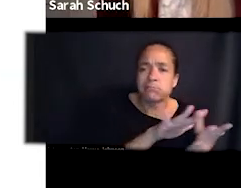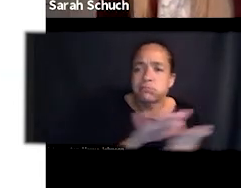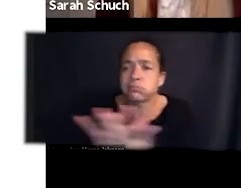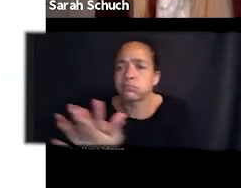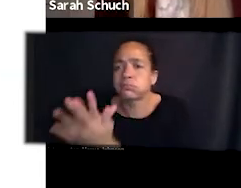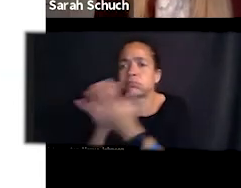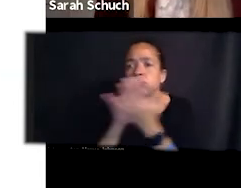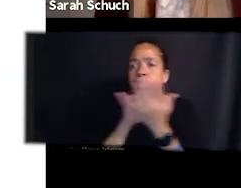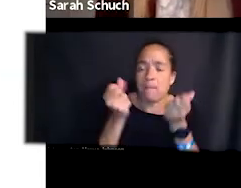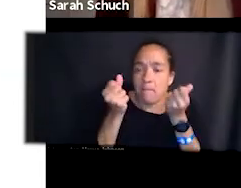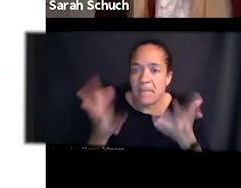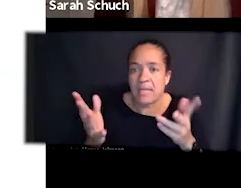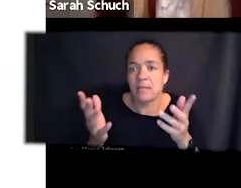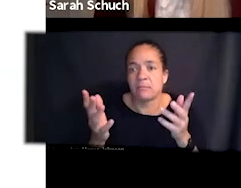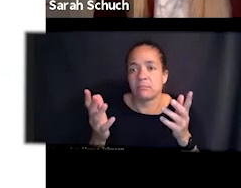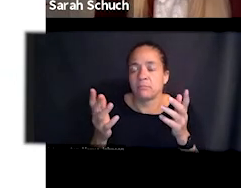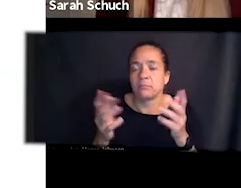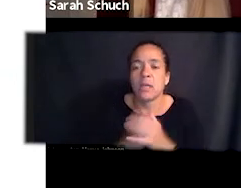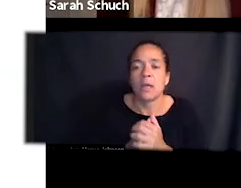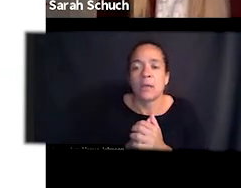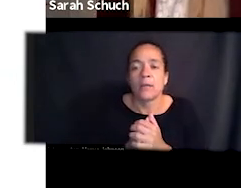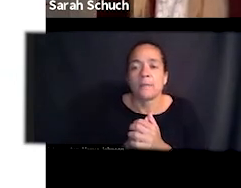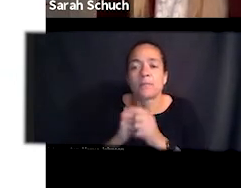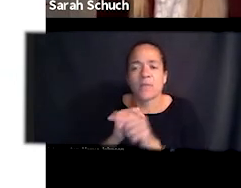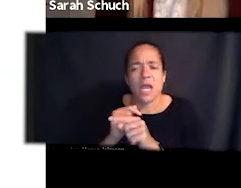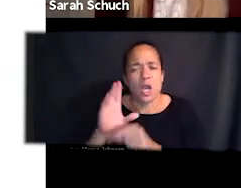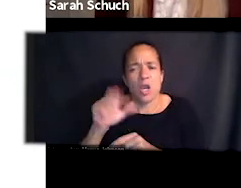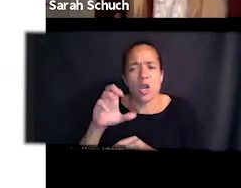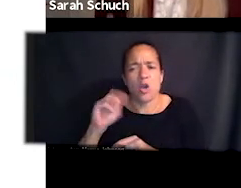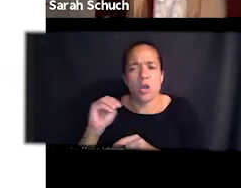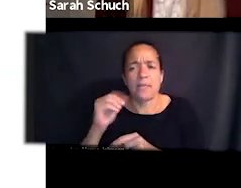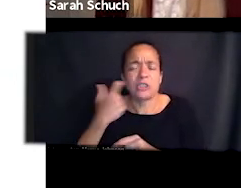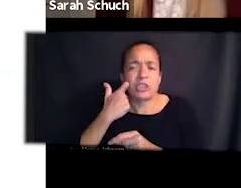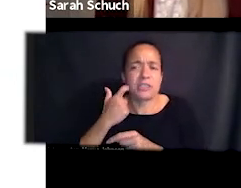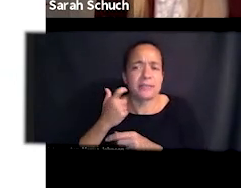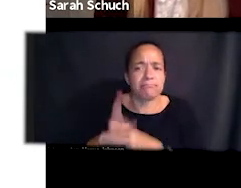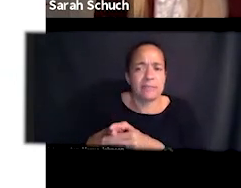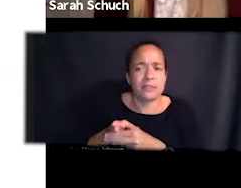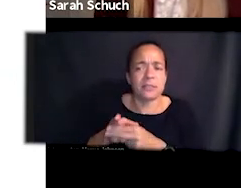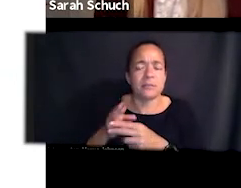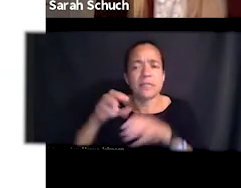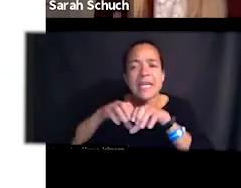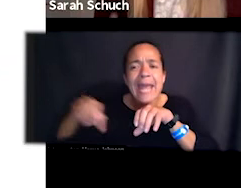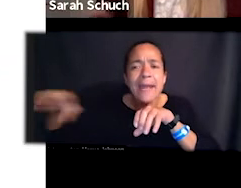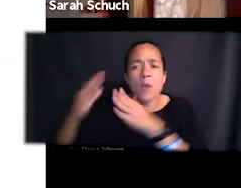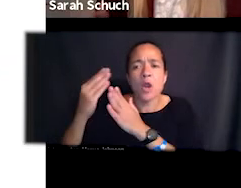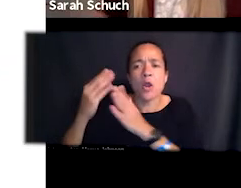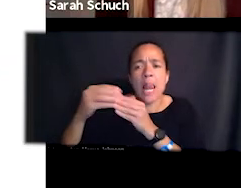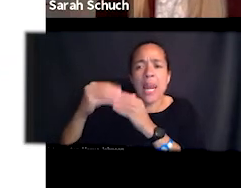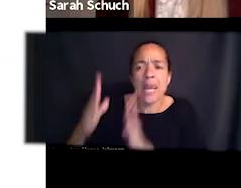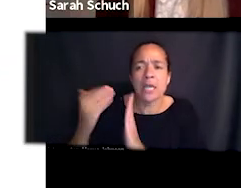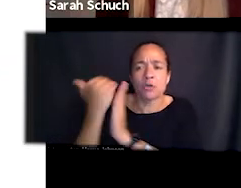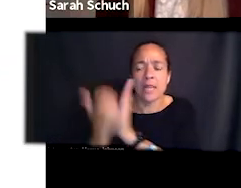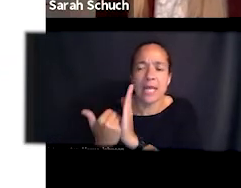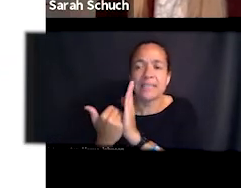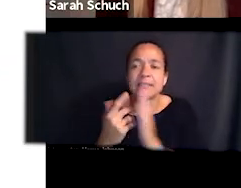Karma mentioned the neighborhood leaders list that she gave us, and it was really important for us to be intentional about hearing from as